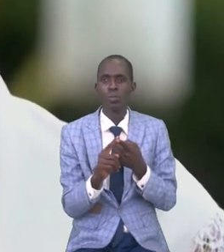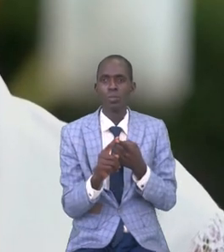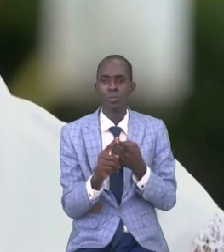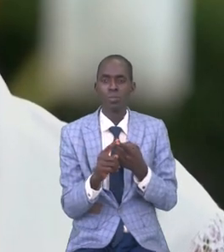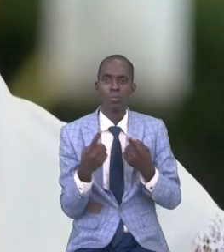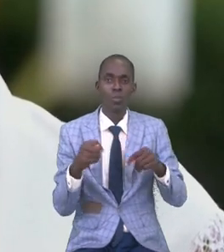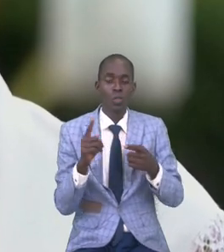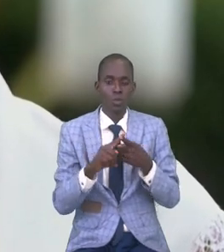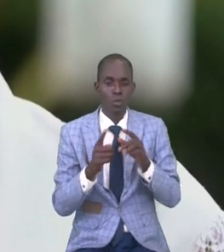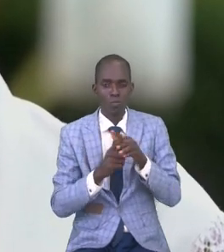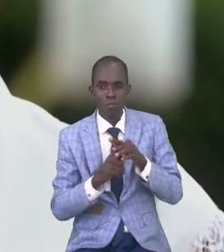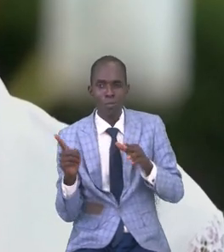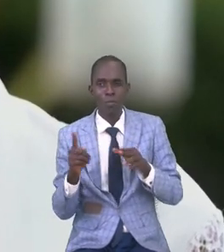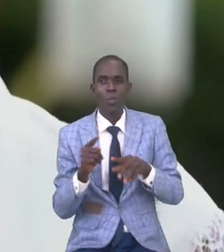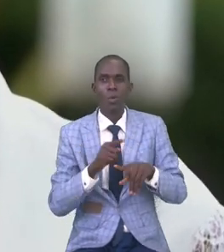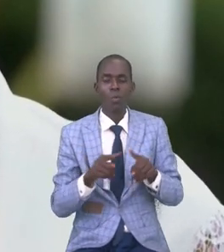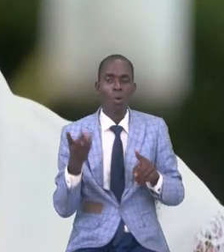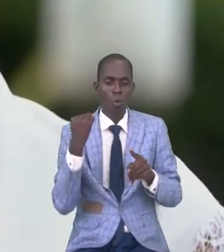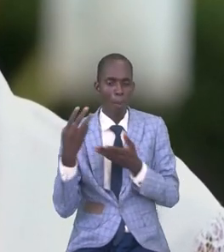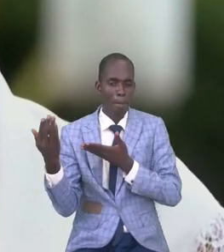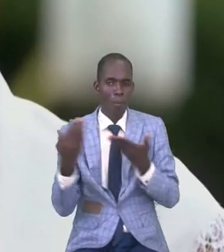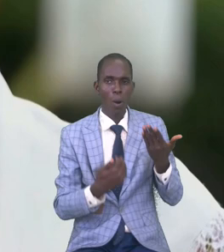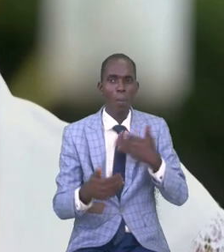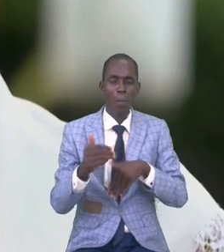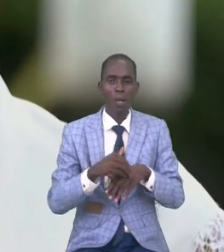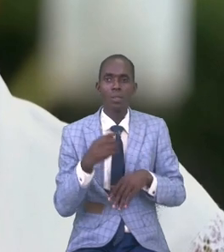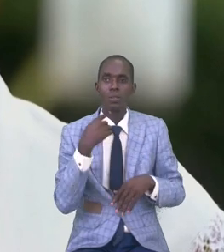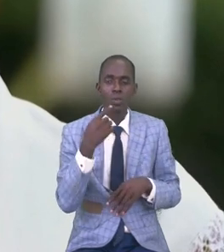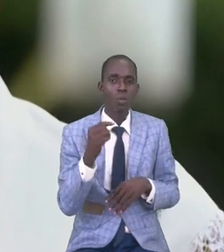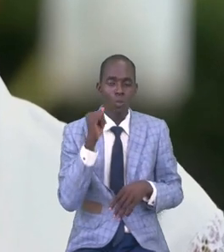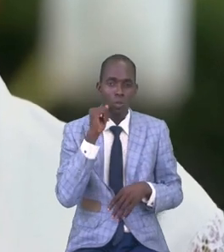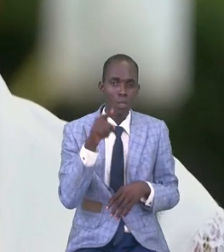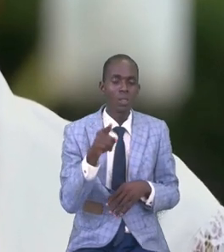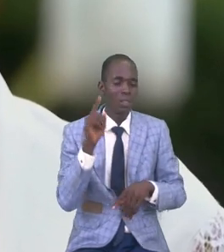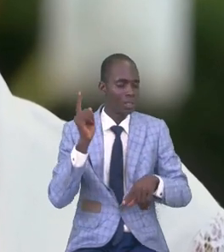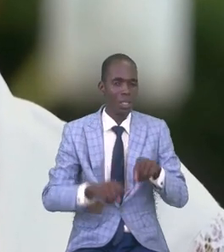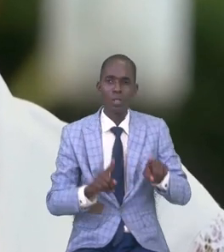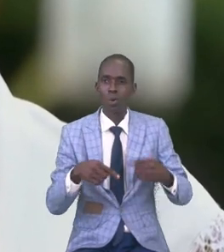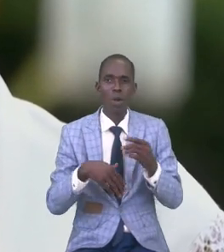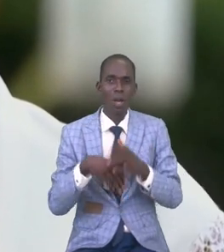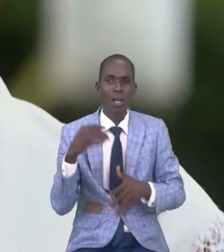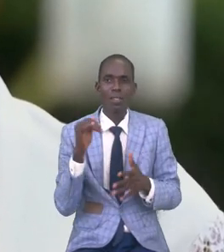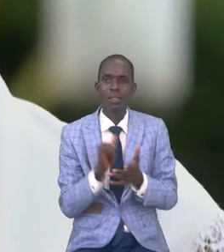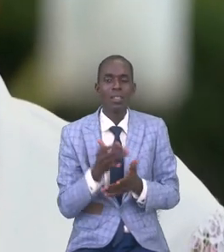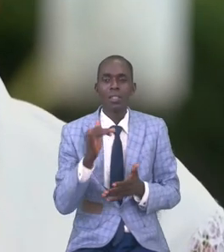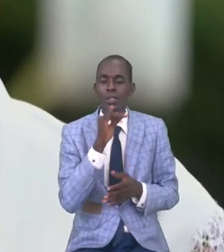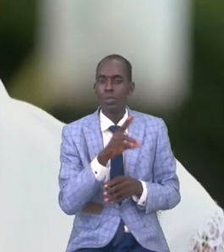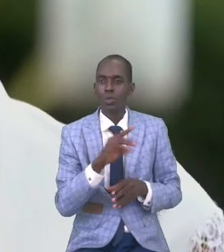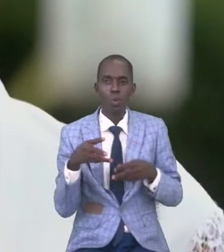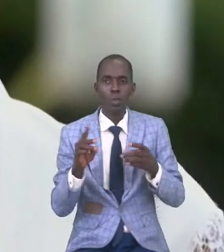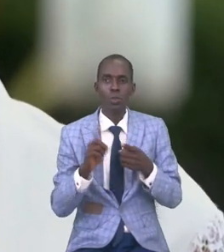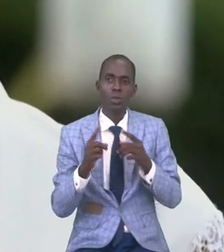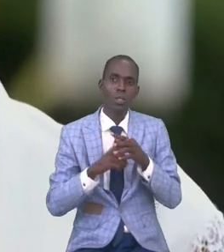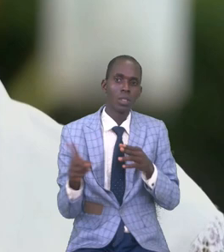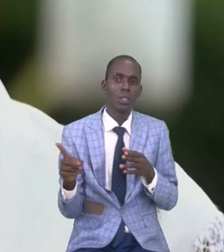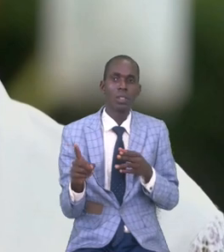I tried to escape, but then I was drawn back. They told me I cannot go out, that there is no escape for me. After